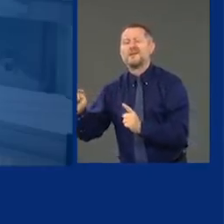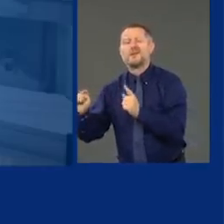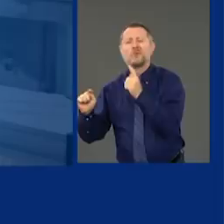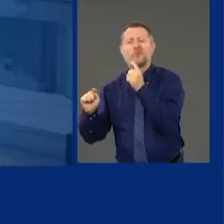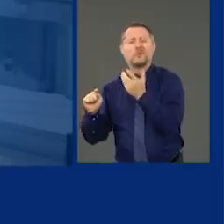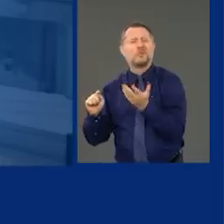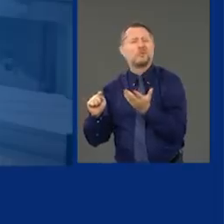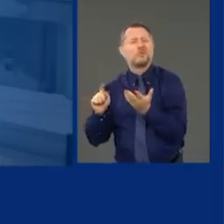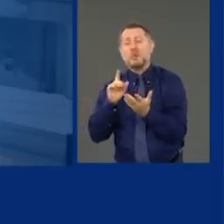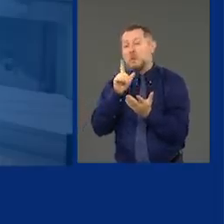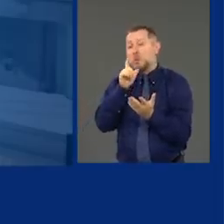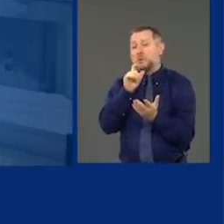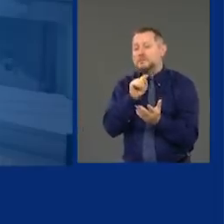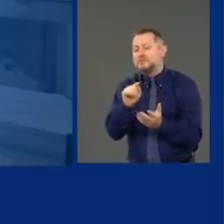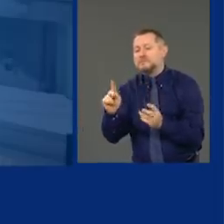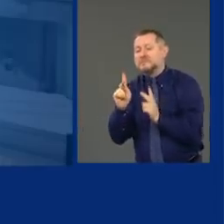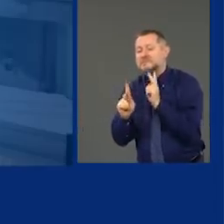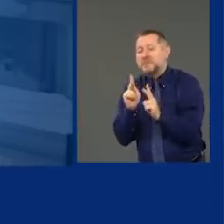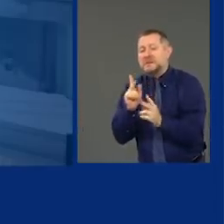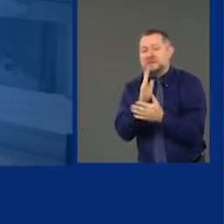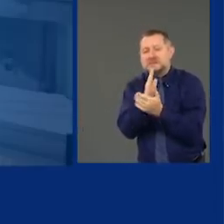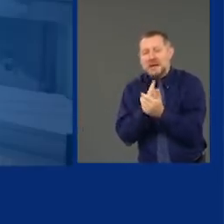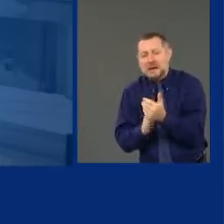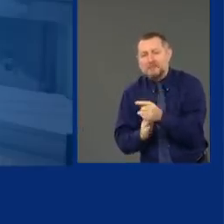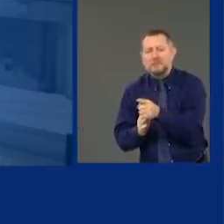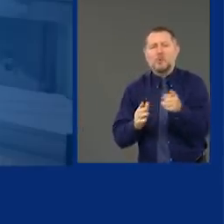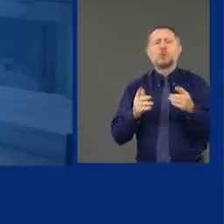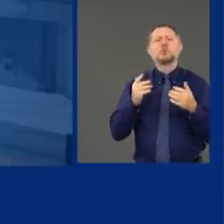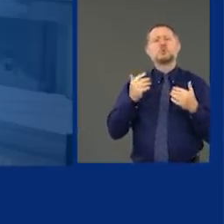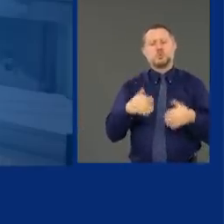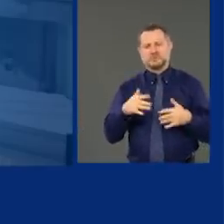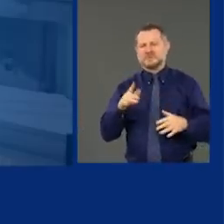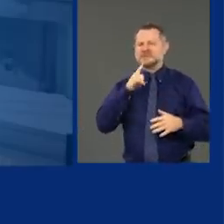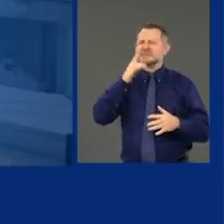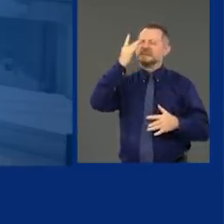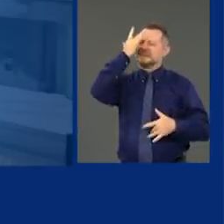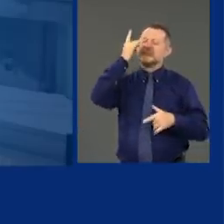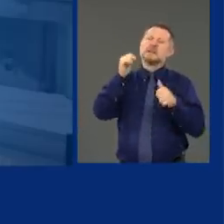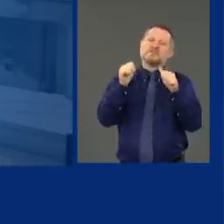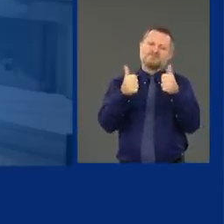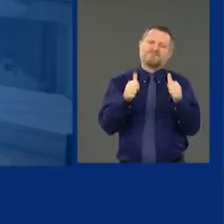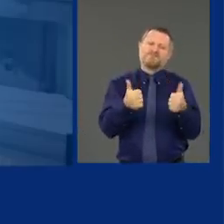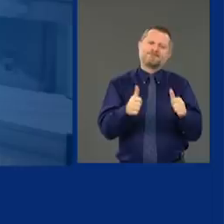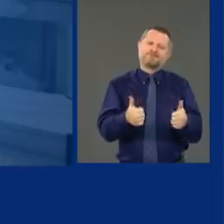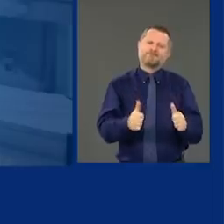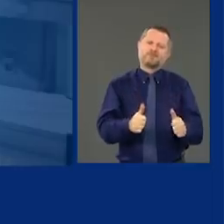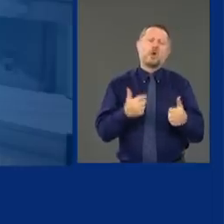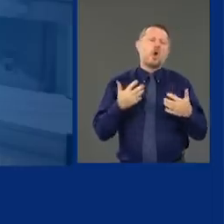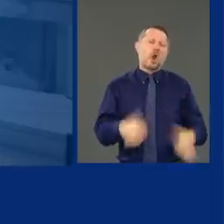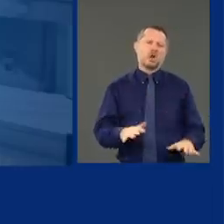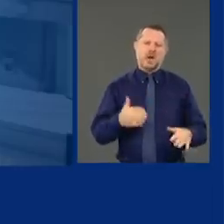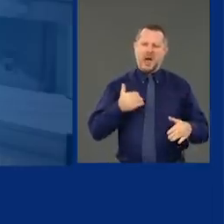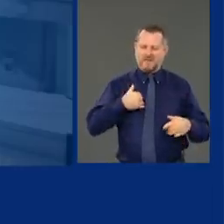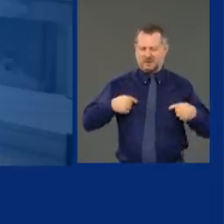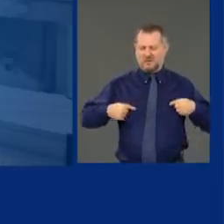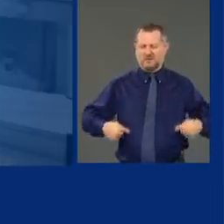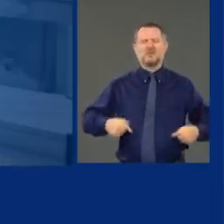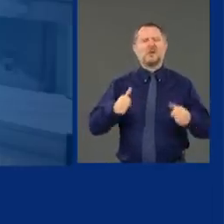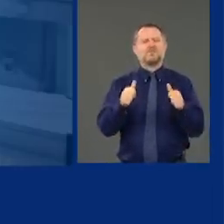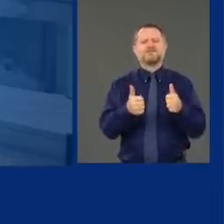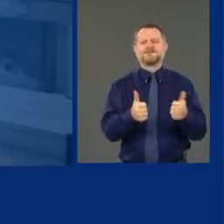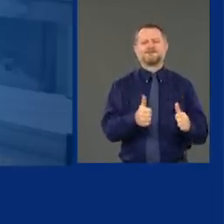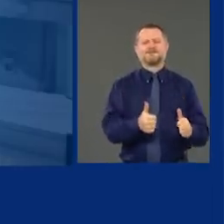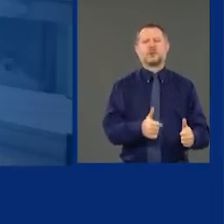people who are gravely ill, who are going to die